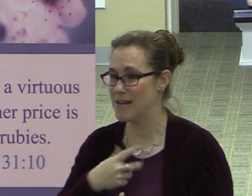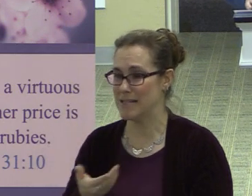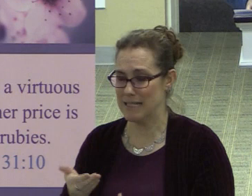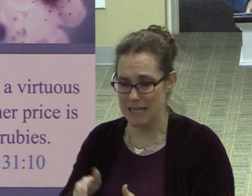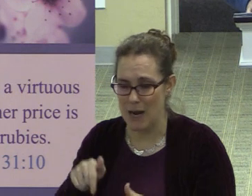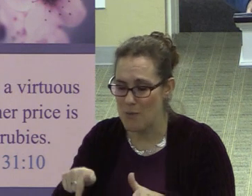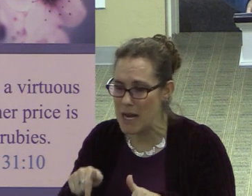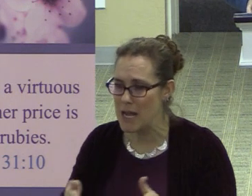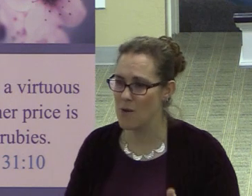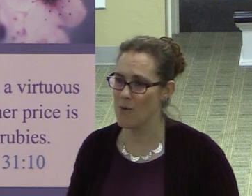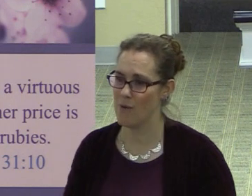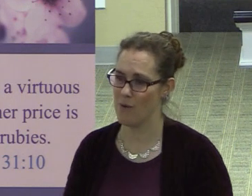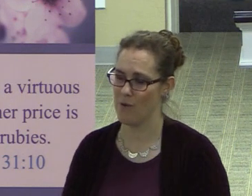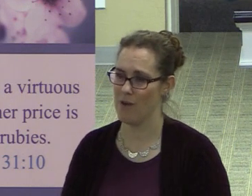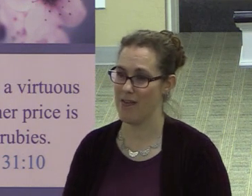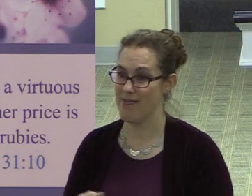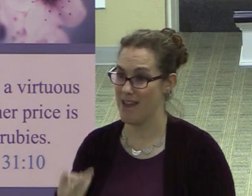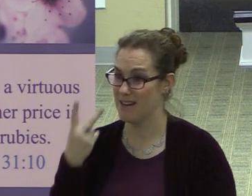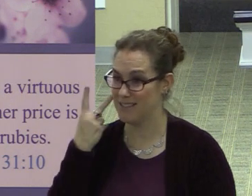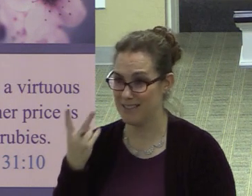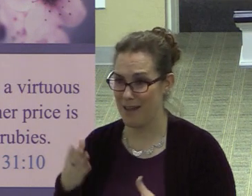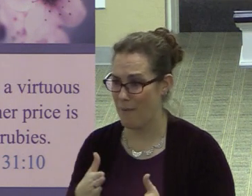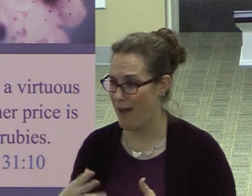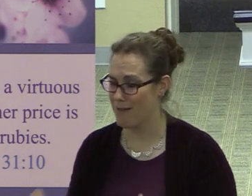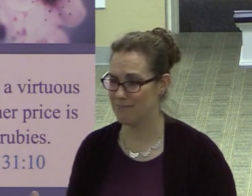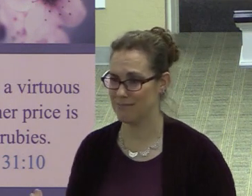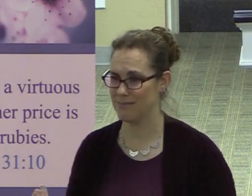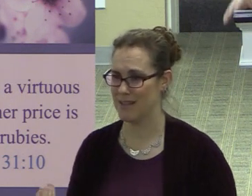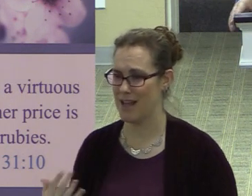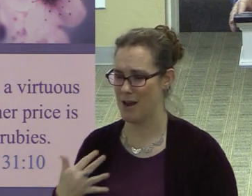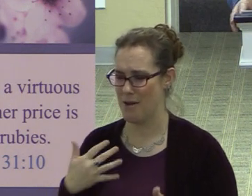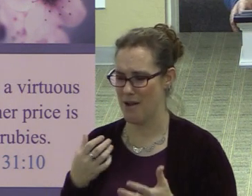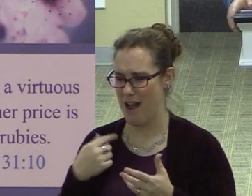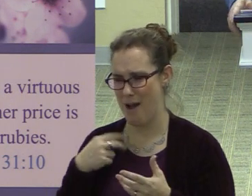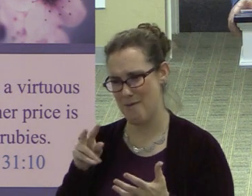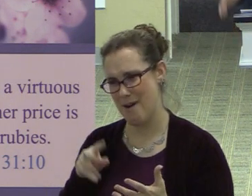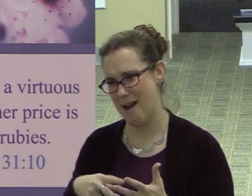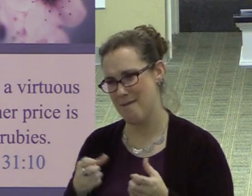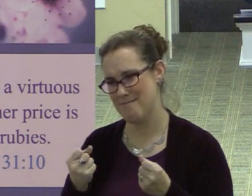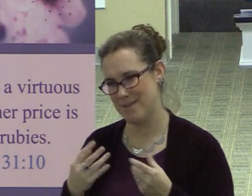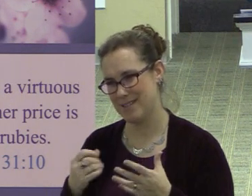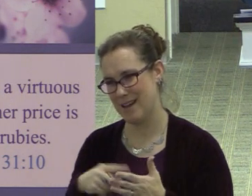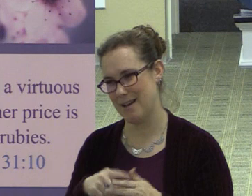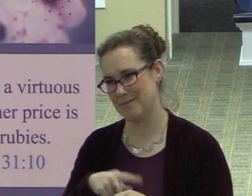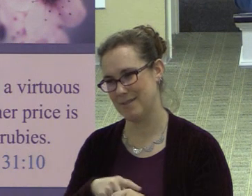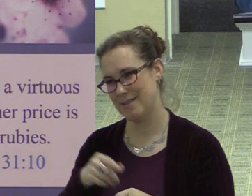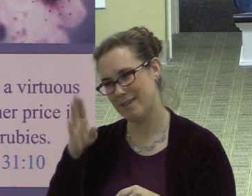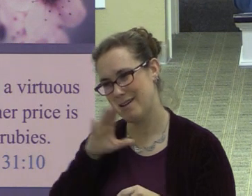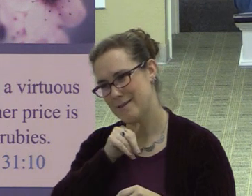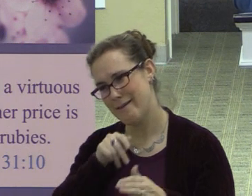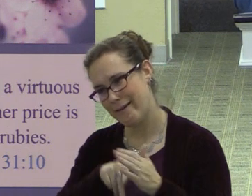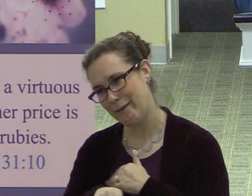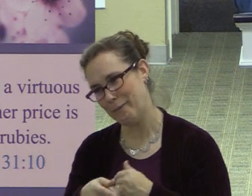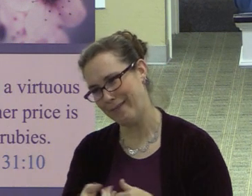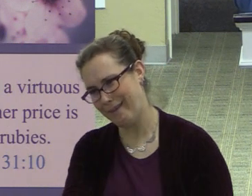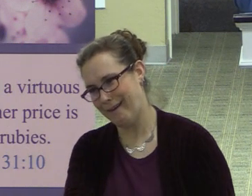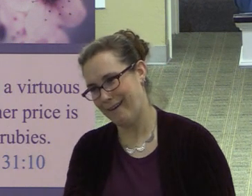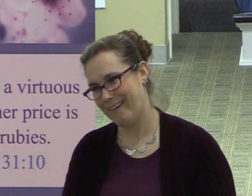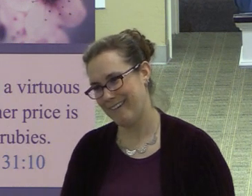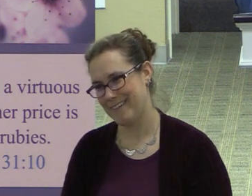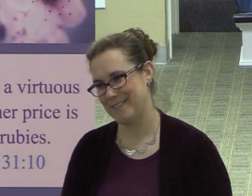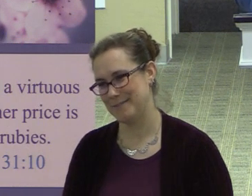here. They didn't see a way out. A lot of times, I remember times I've read that over and over and thinking, I'm surprised God just didn't kill him right there. What in the world?